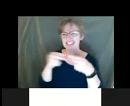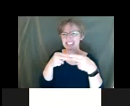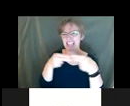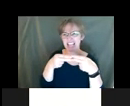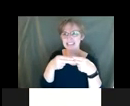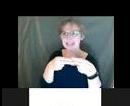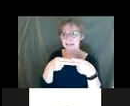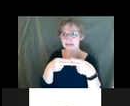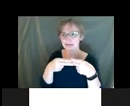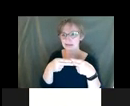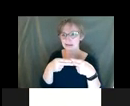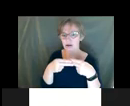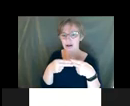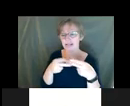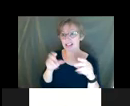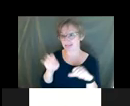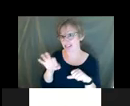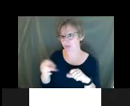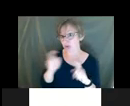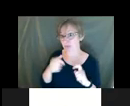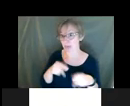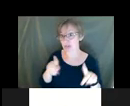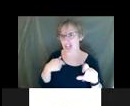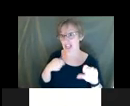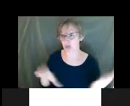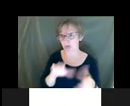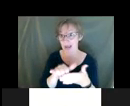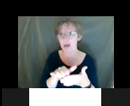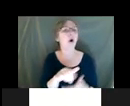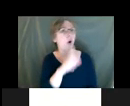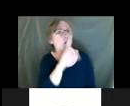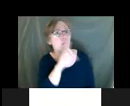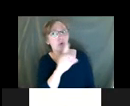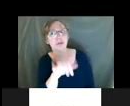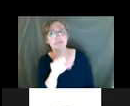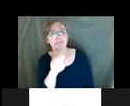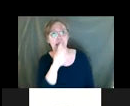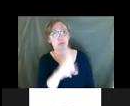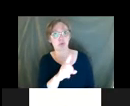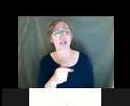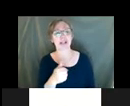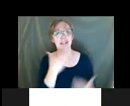permission. Absolutely. Thank you. Thank you.